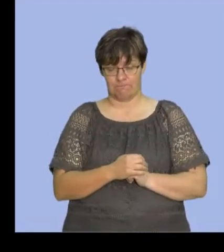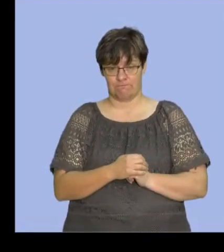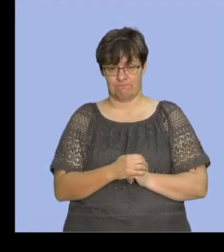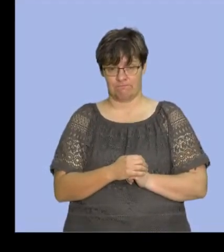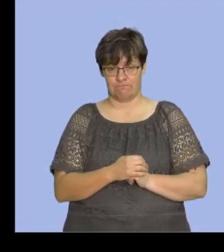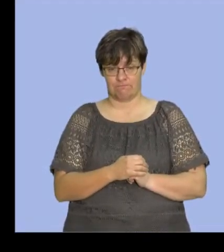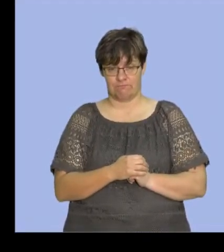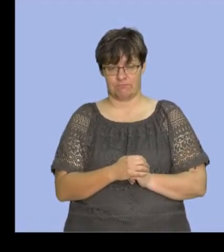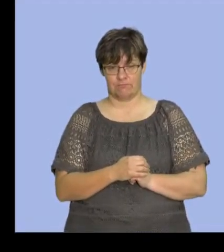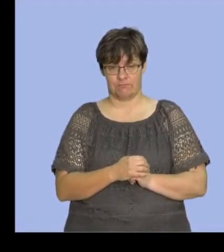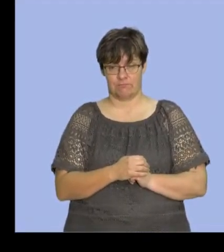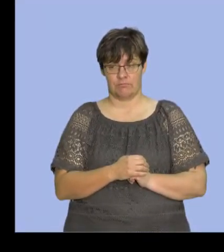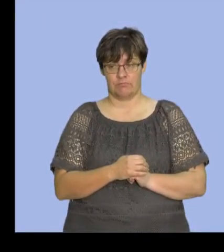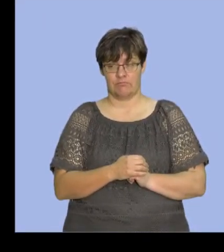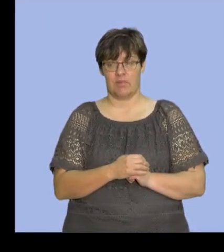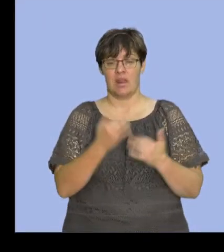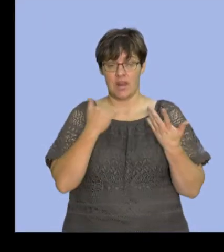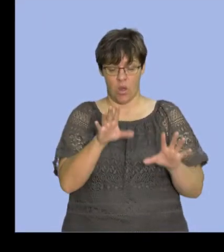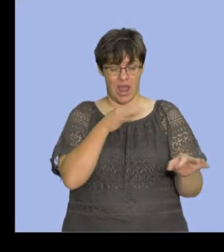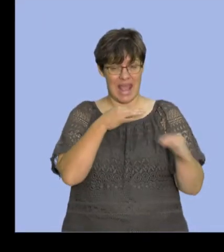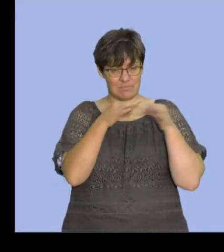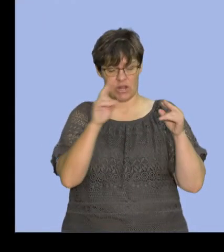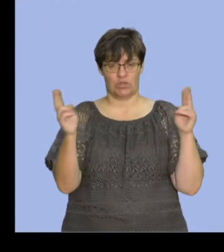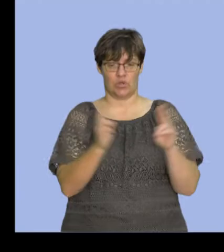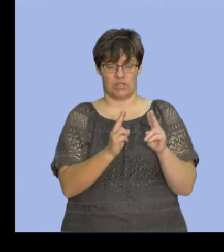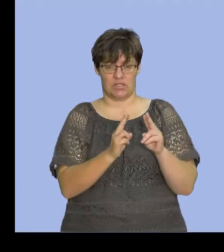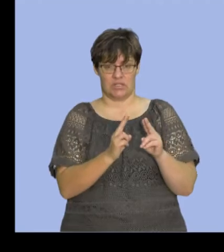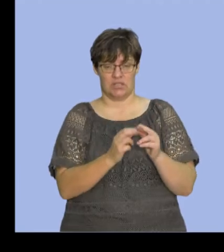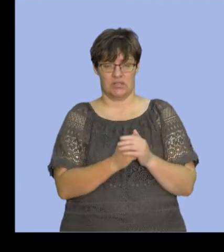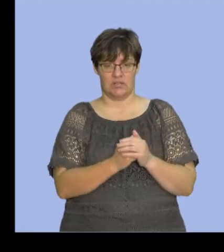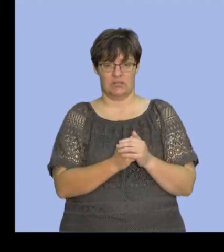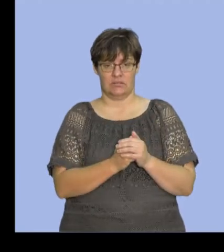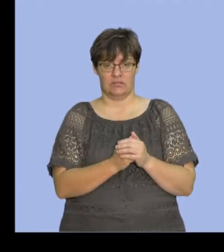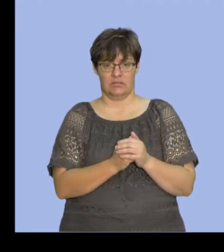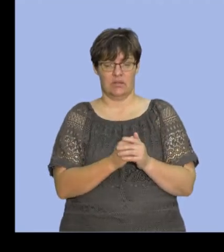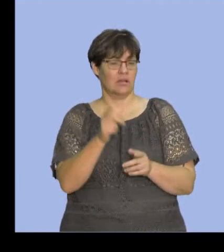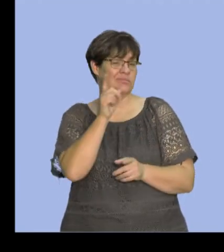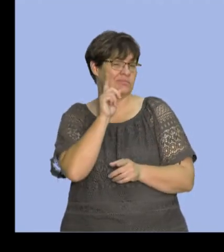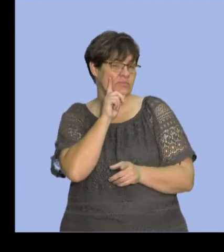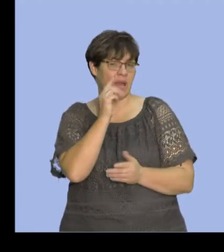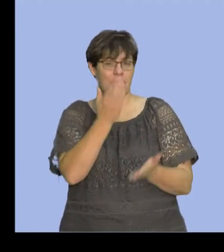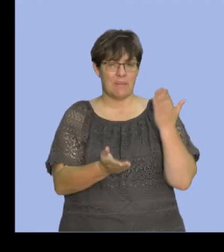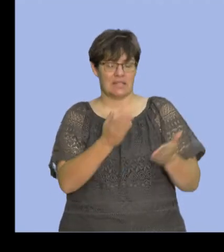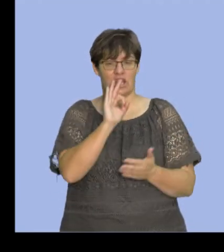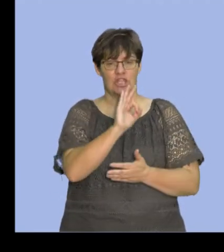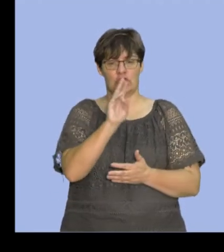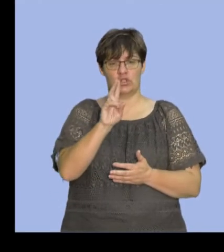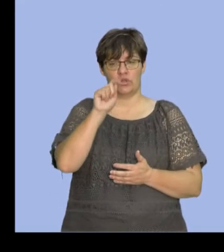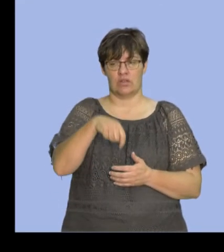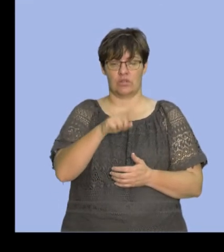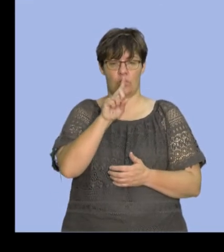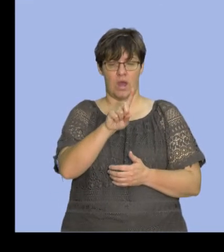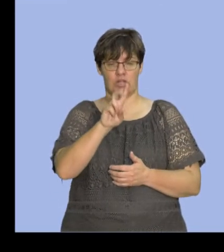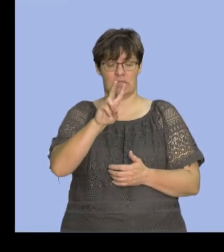Okay? Briefly explain the most effective way of checking the balance of